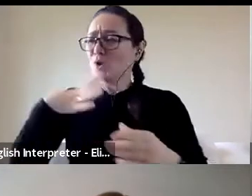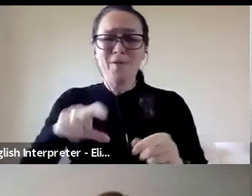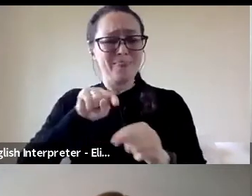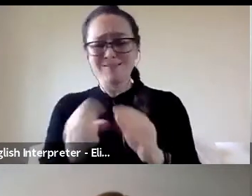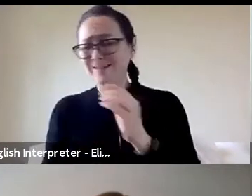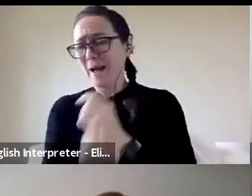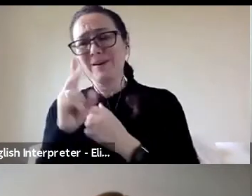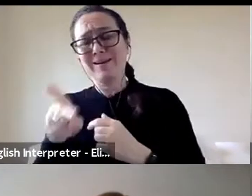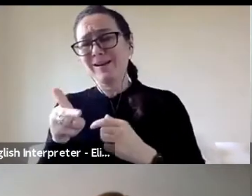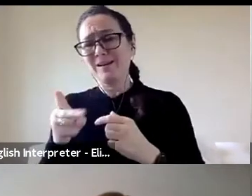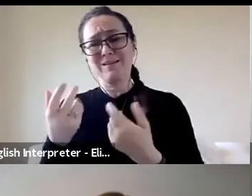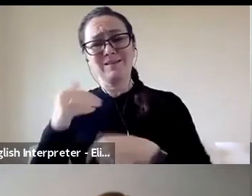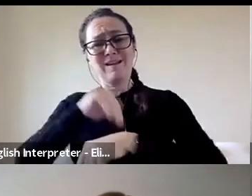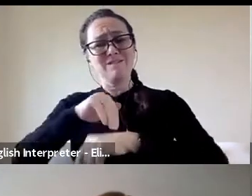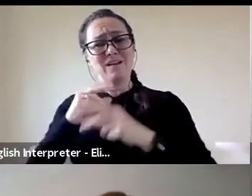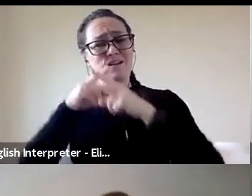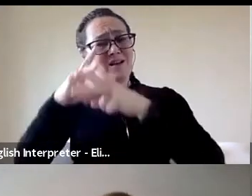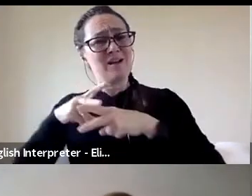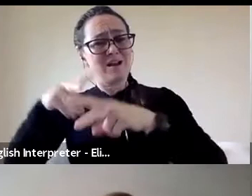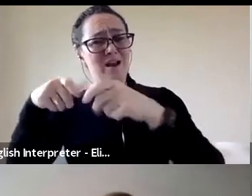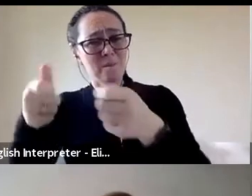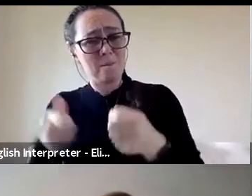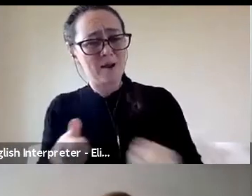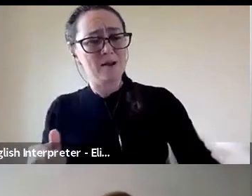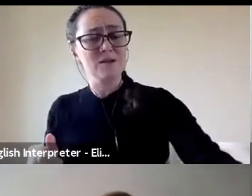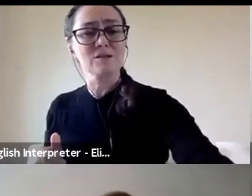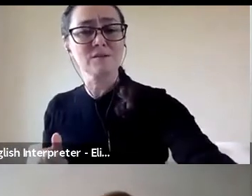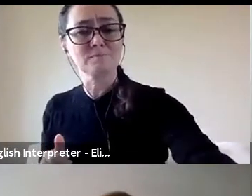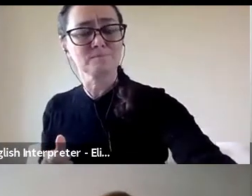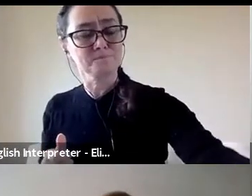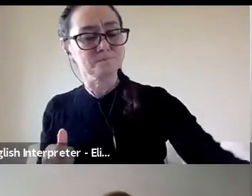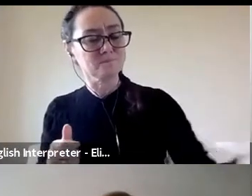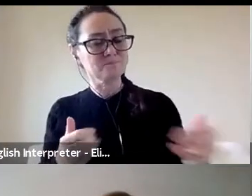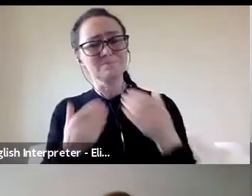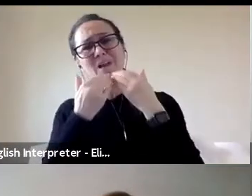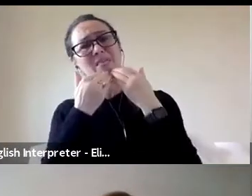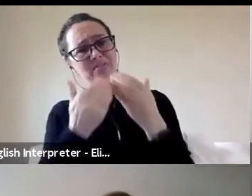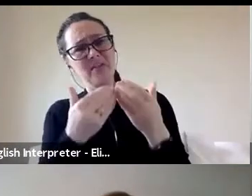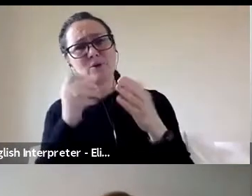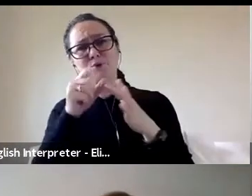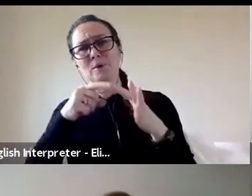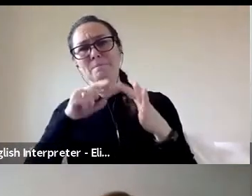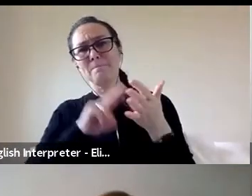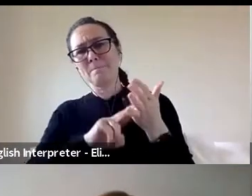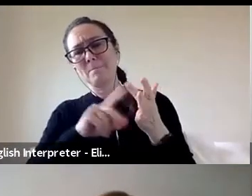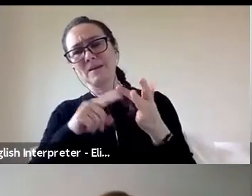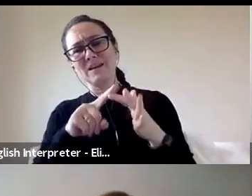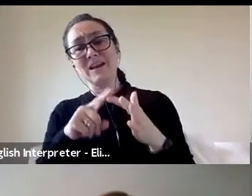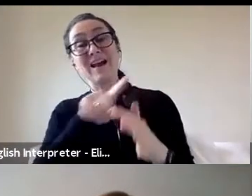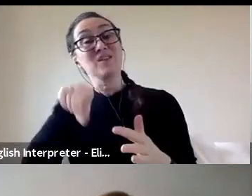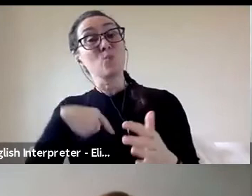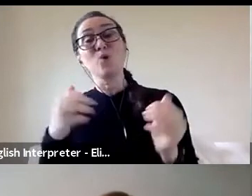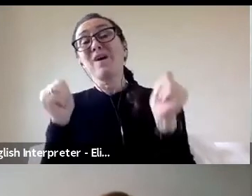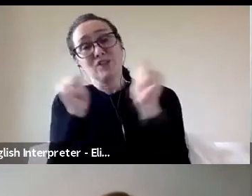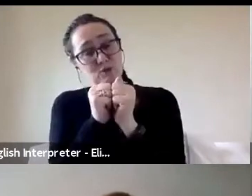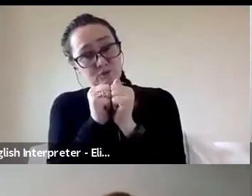it's impacted disabled people? Thanks, Penny. Well, I think there will be a lot of agreement today that we need to learn the lessons from